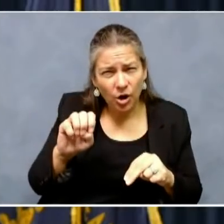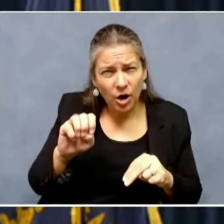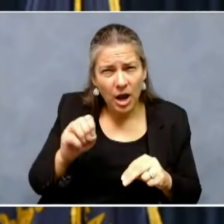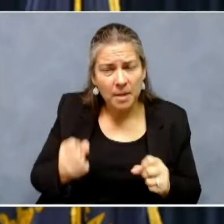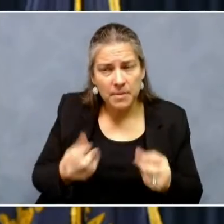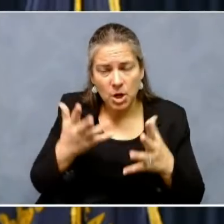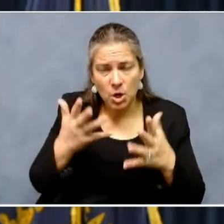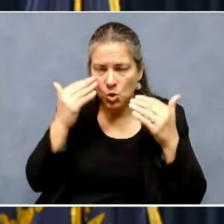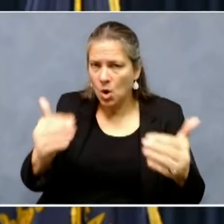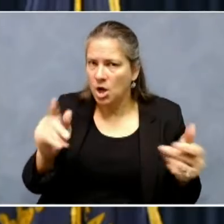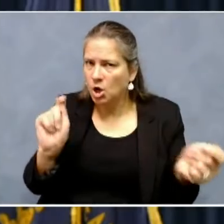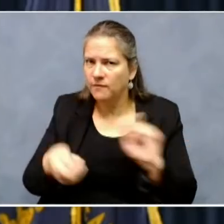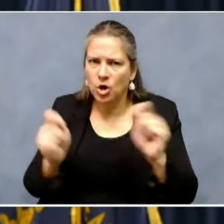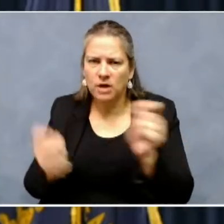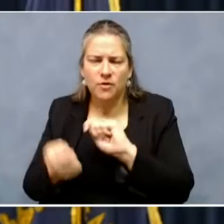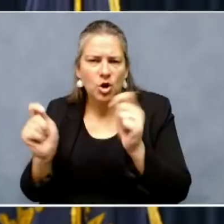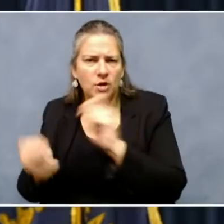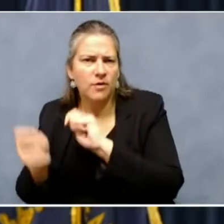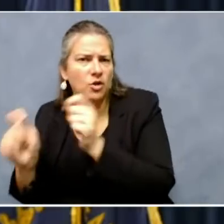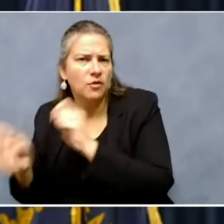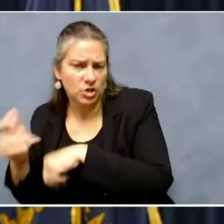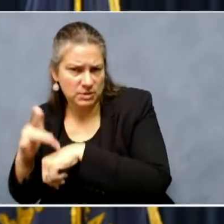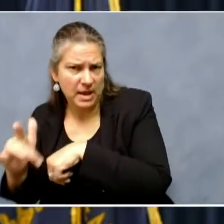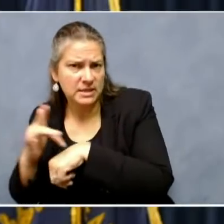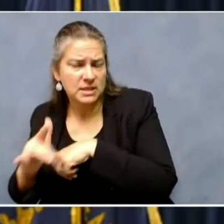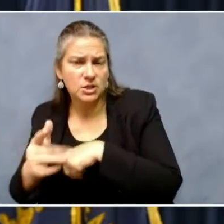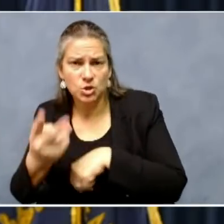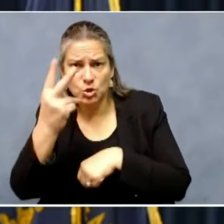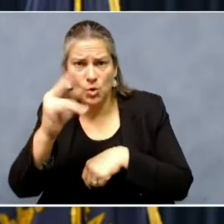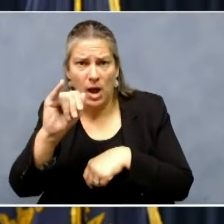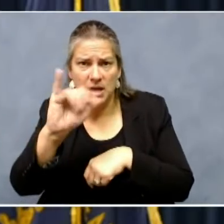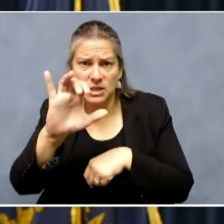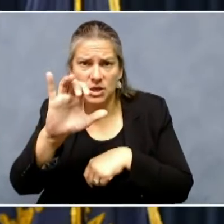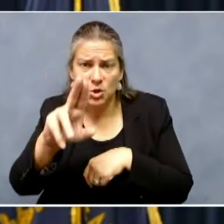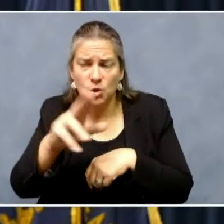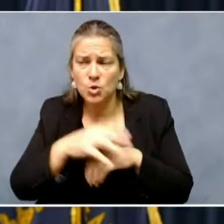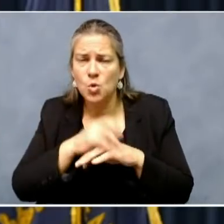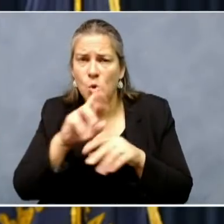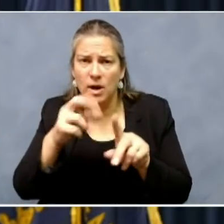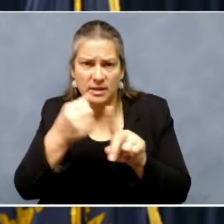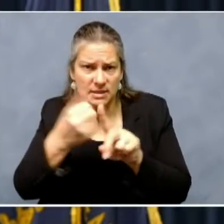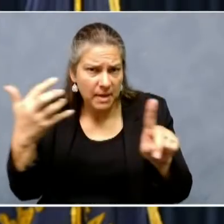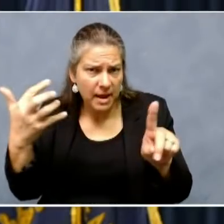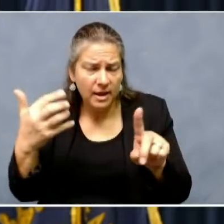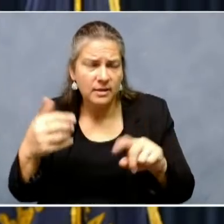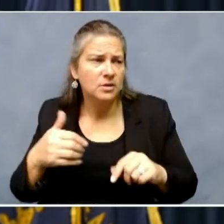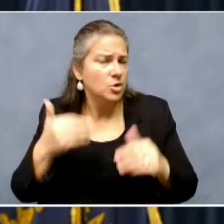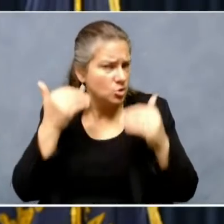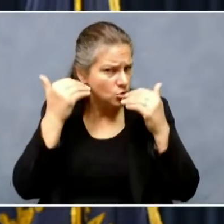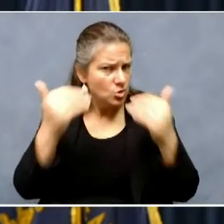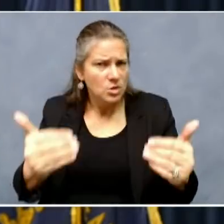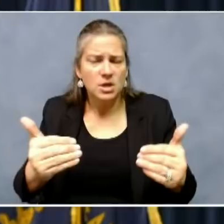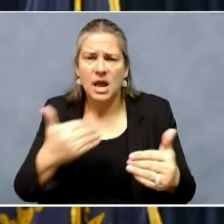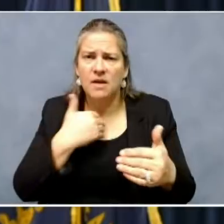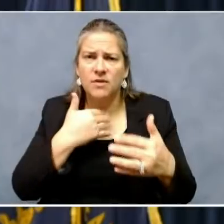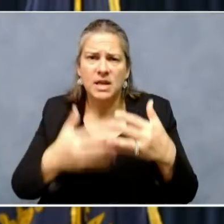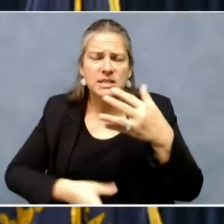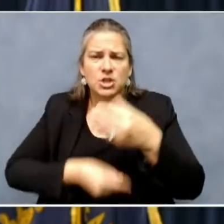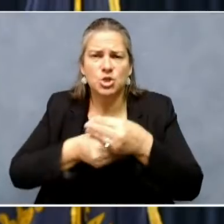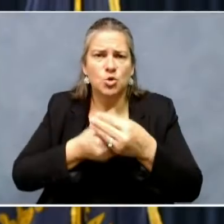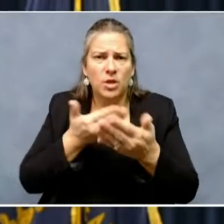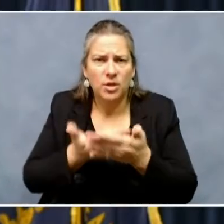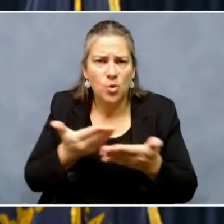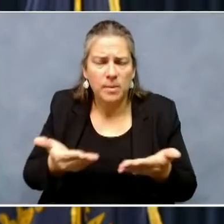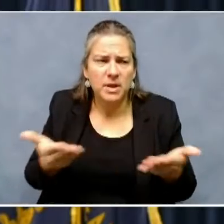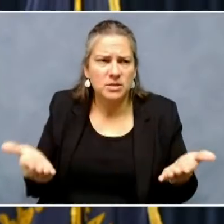convert spaces to ICU spaces or expand them. Go ahead and get some additional equipment on